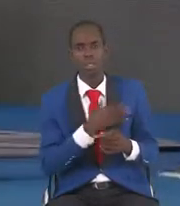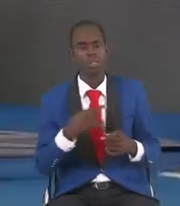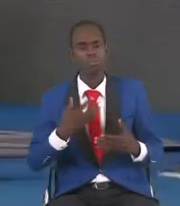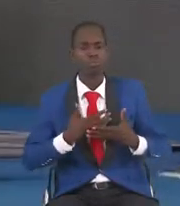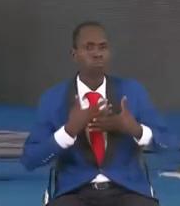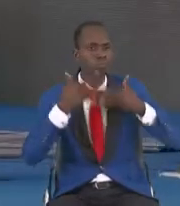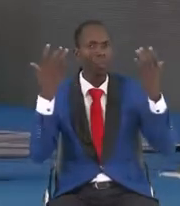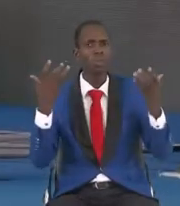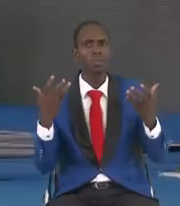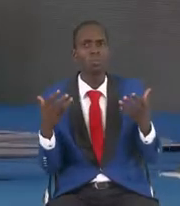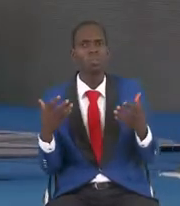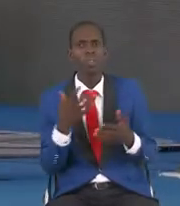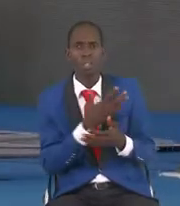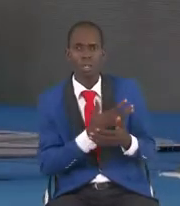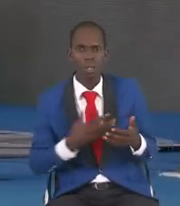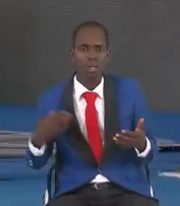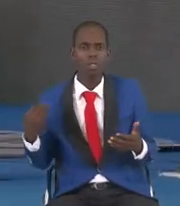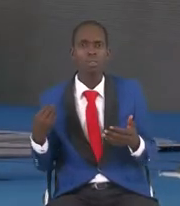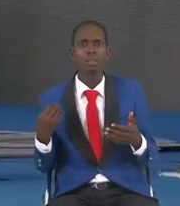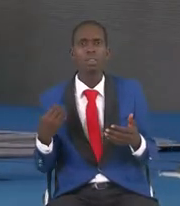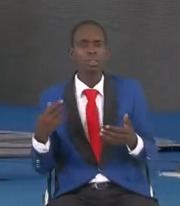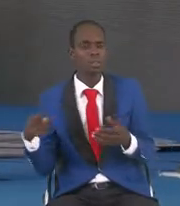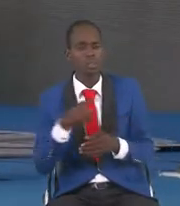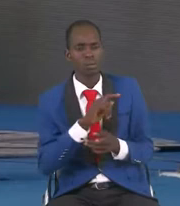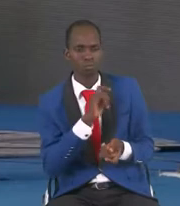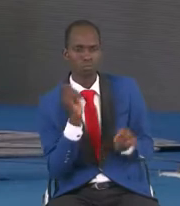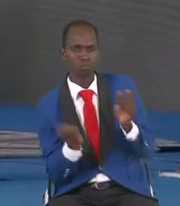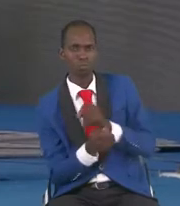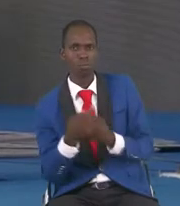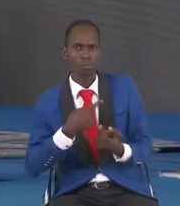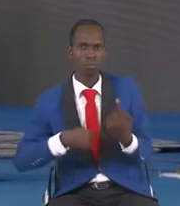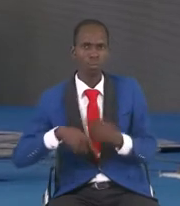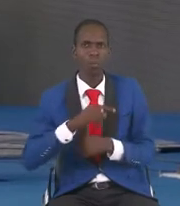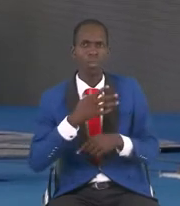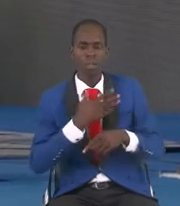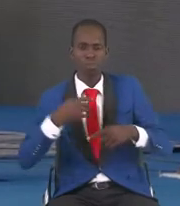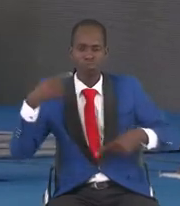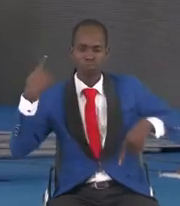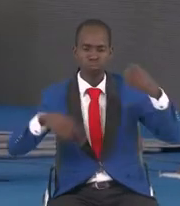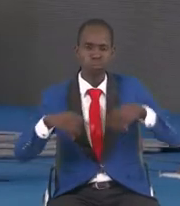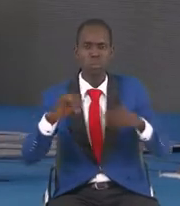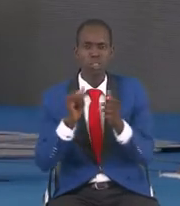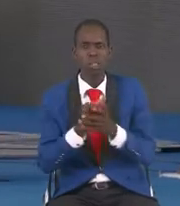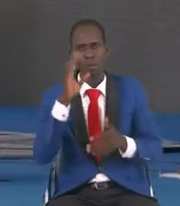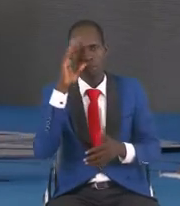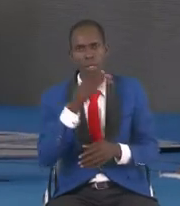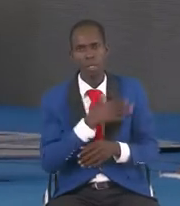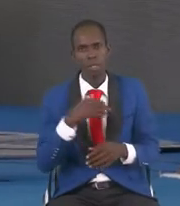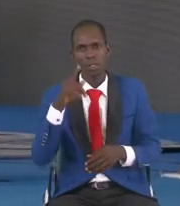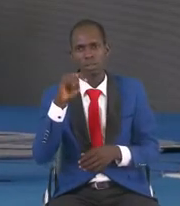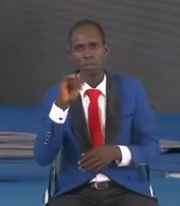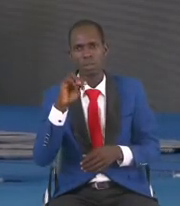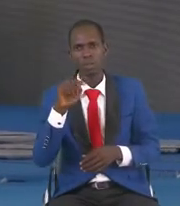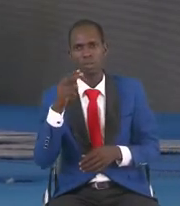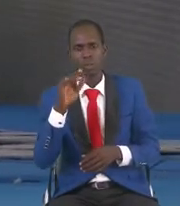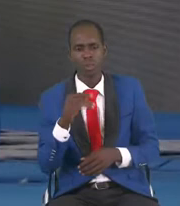Paul the Apostle and Barnabas stopped them, they turned around and they stoned that man. And Timothy said, this man, whether